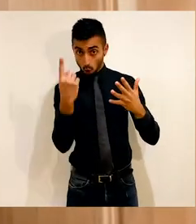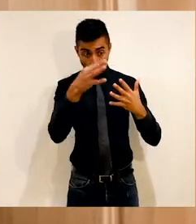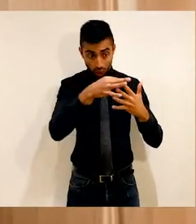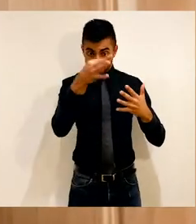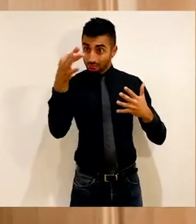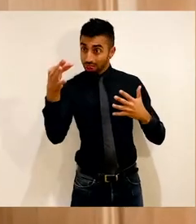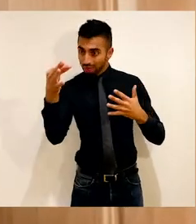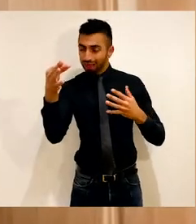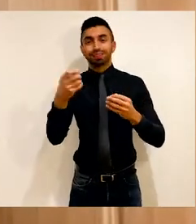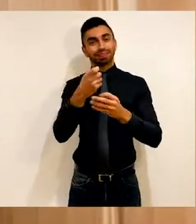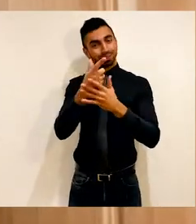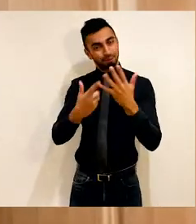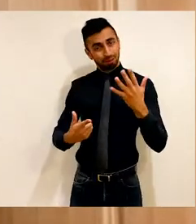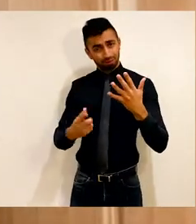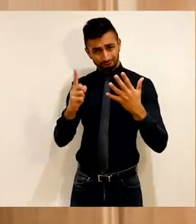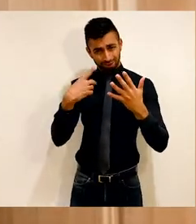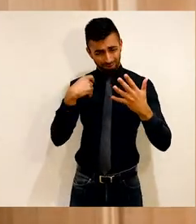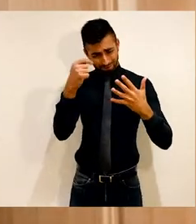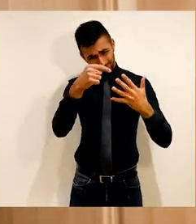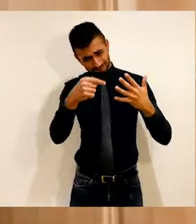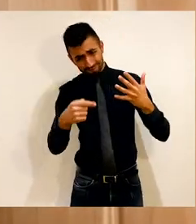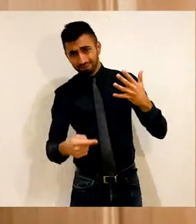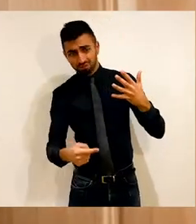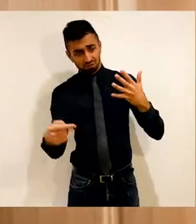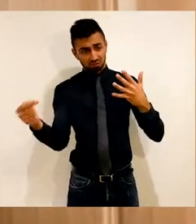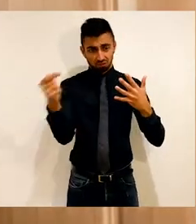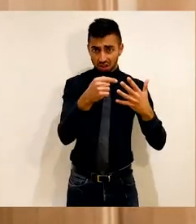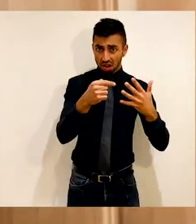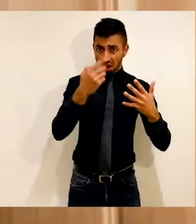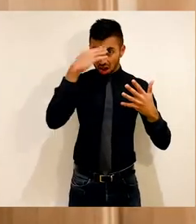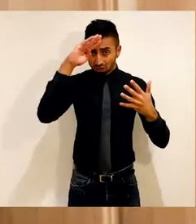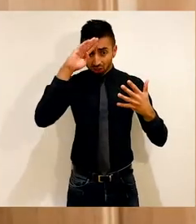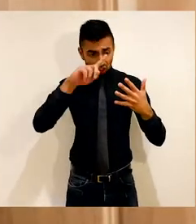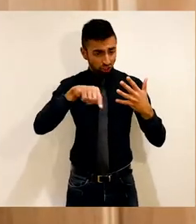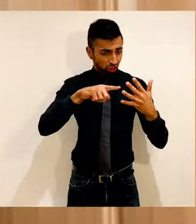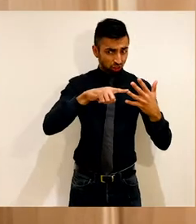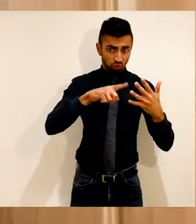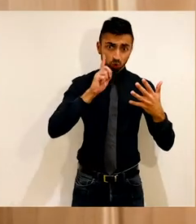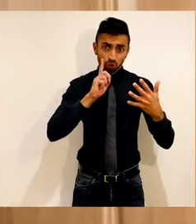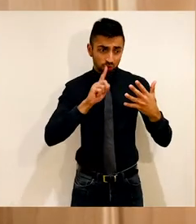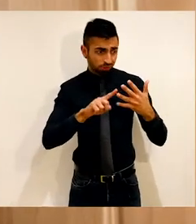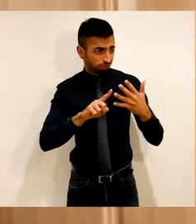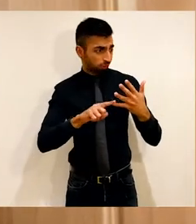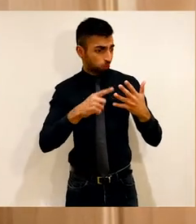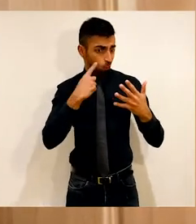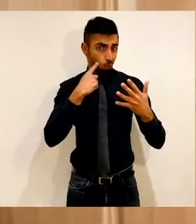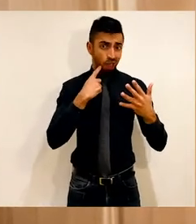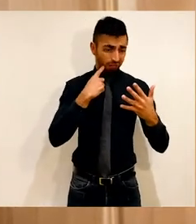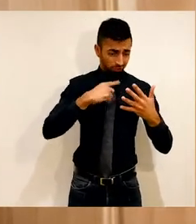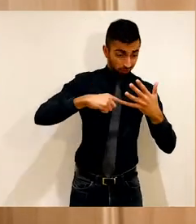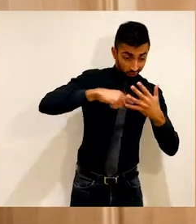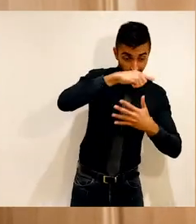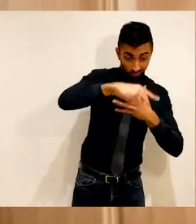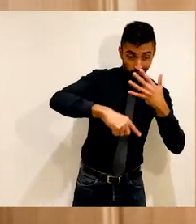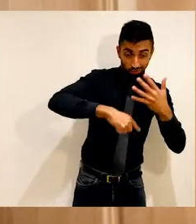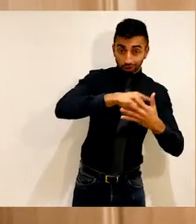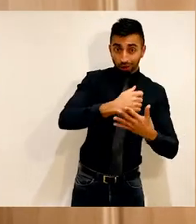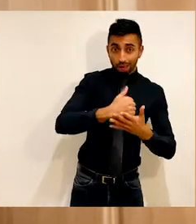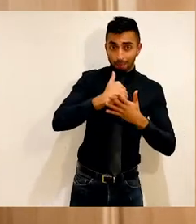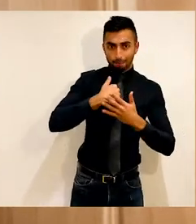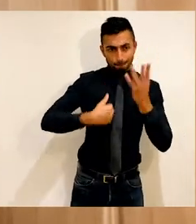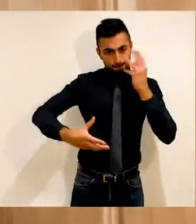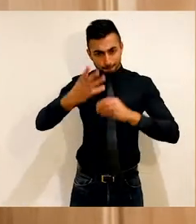identities that define me. In the same way of being Irish, being a woman, and being white. These things shape